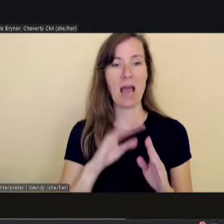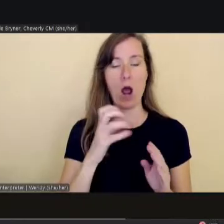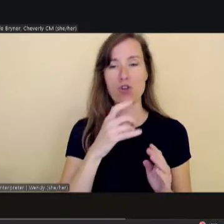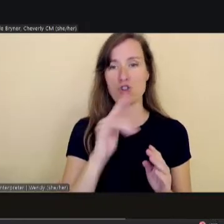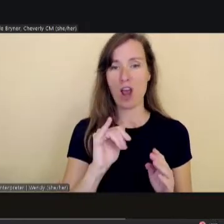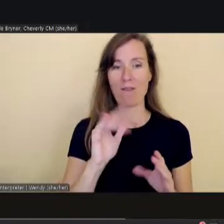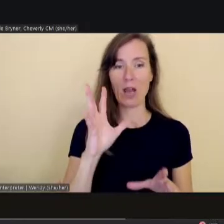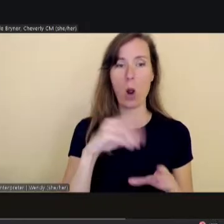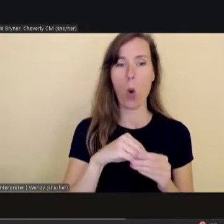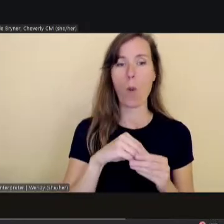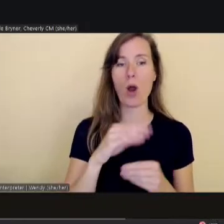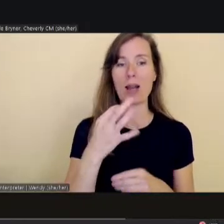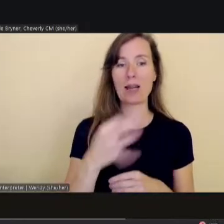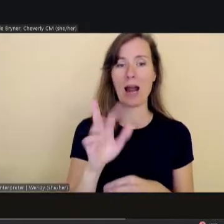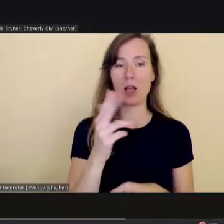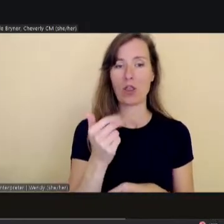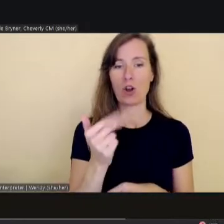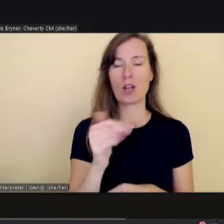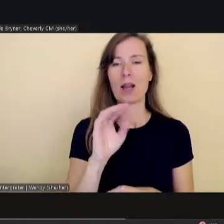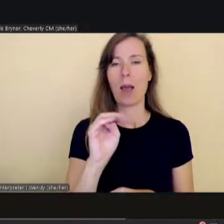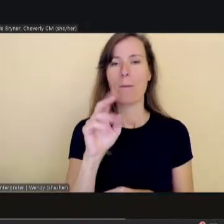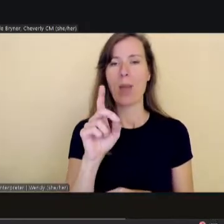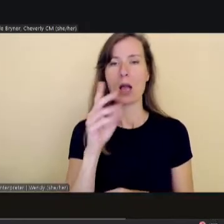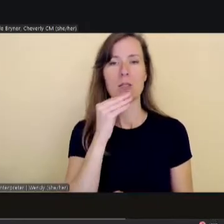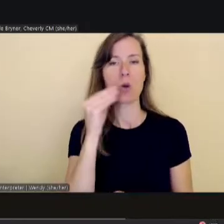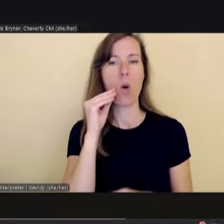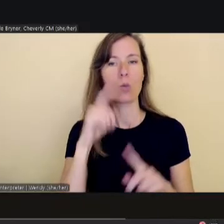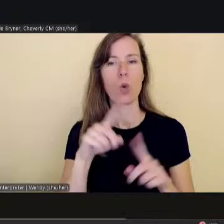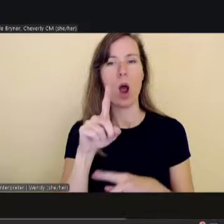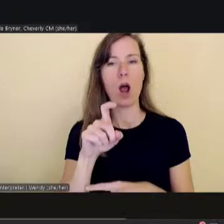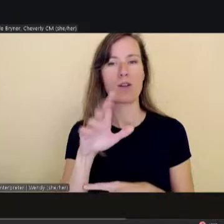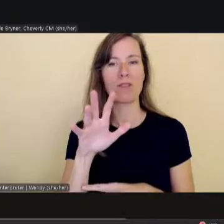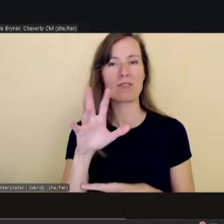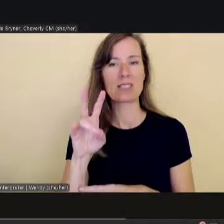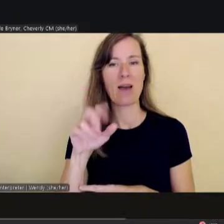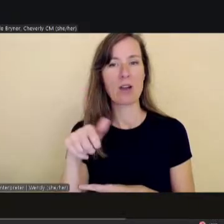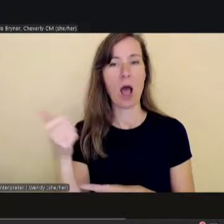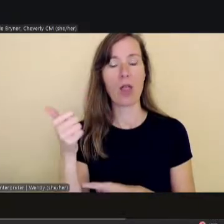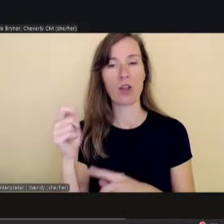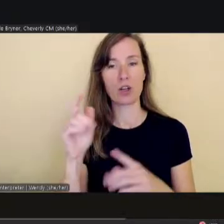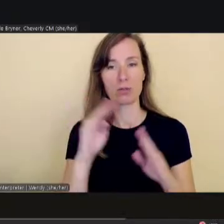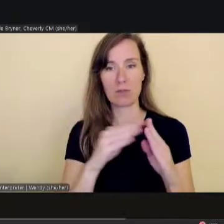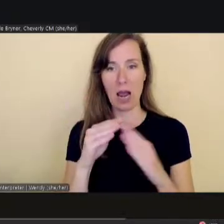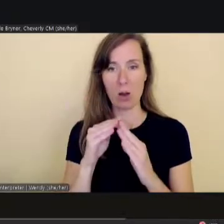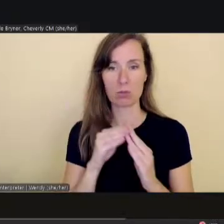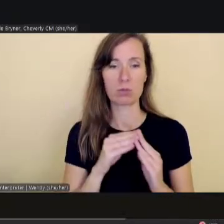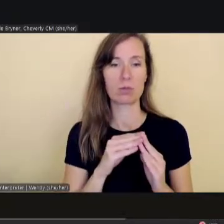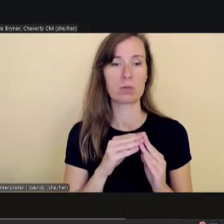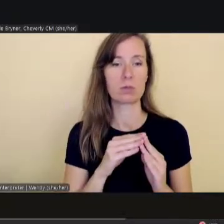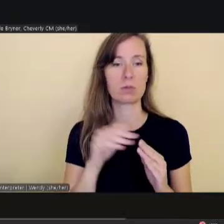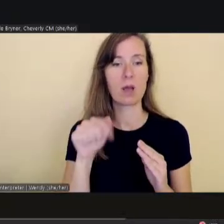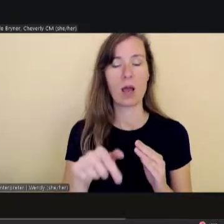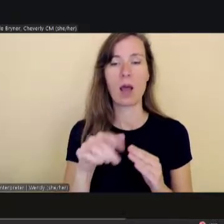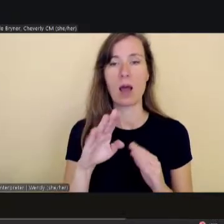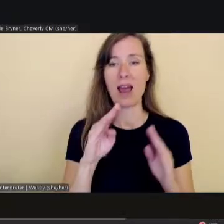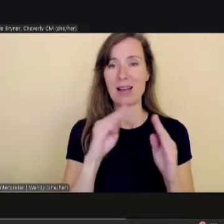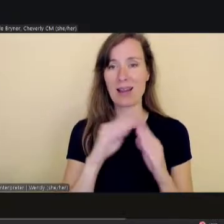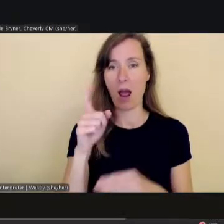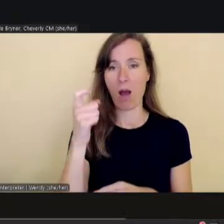to 157 other municipalities, and whereas municipal government represents the most